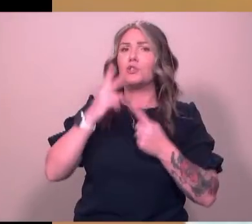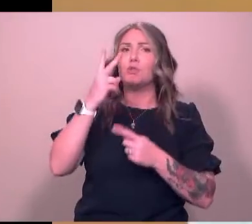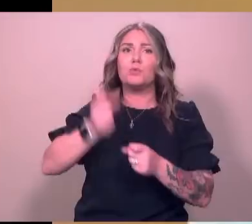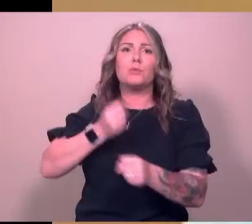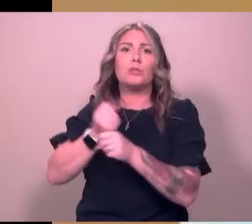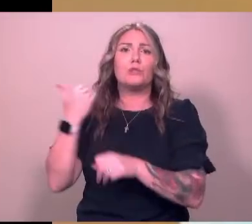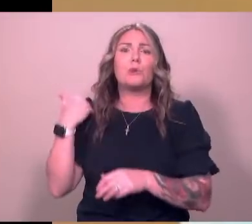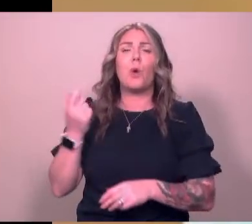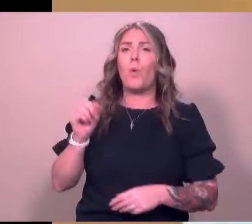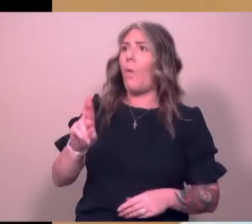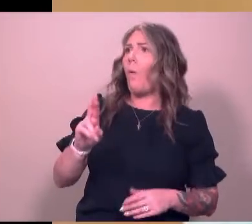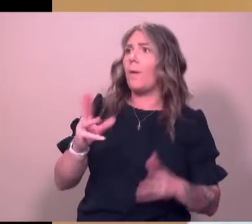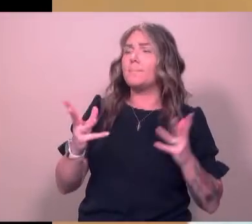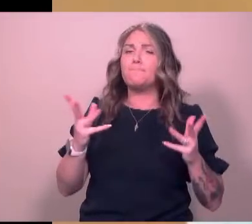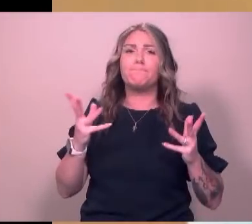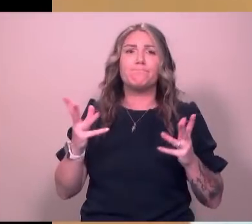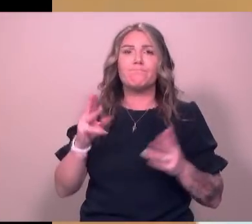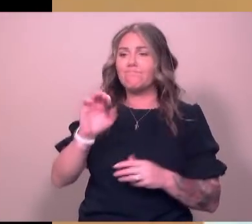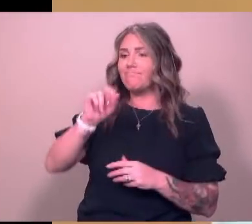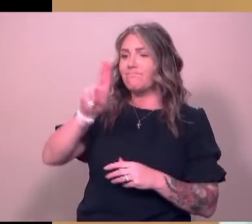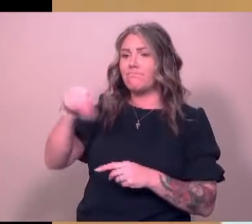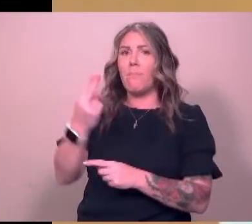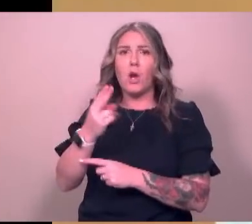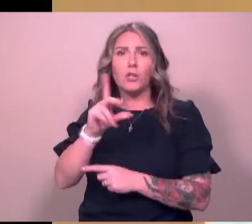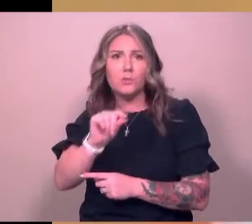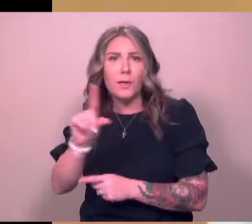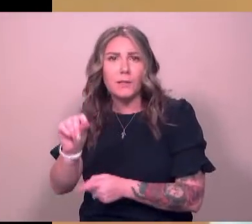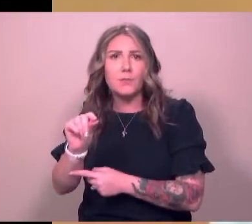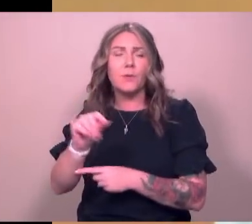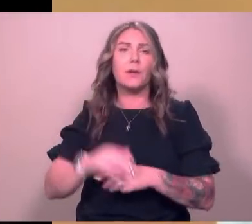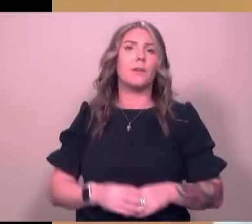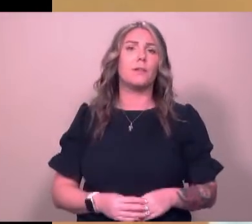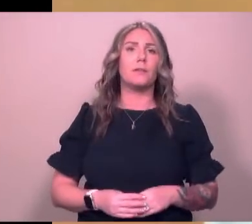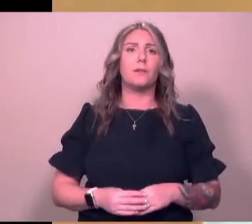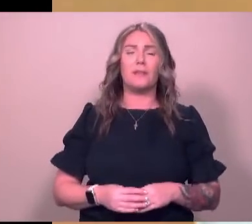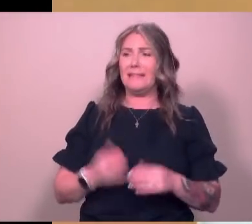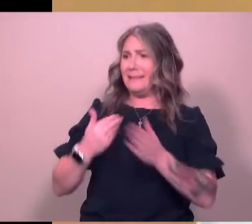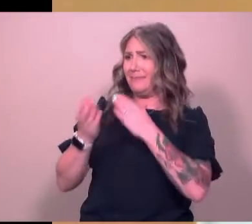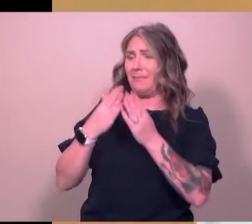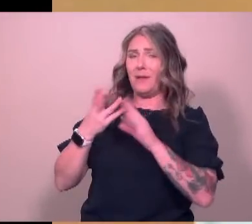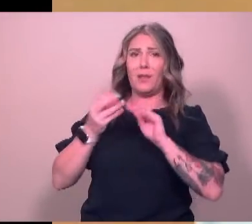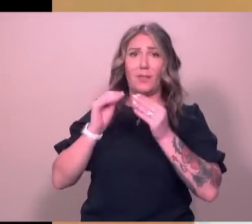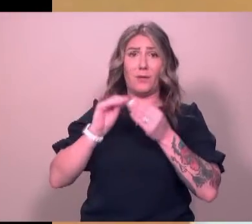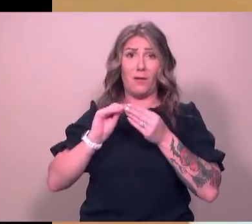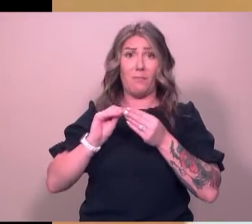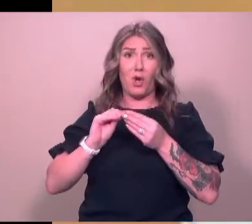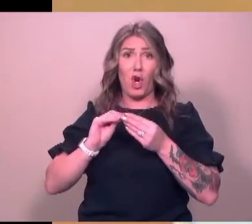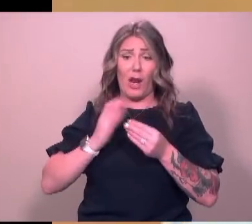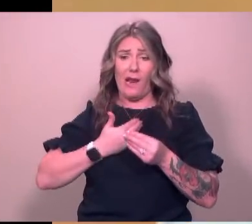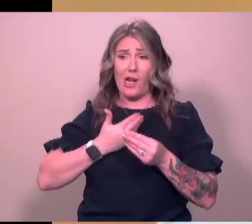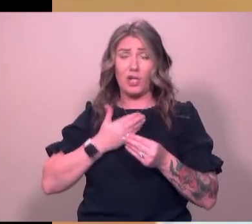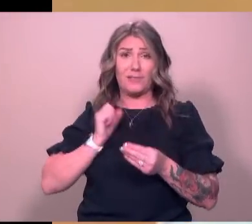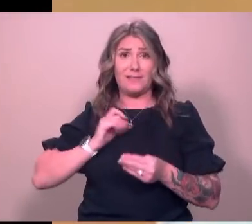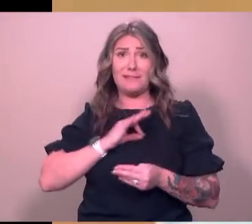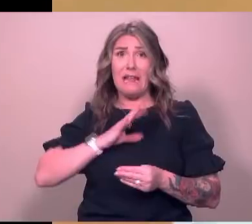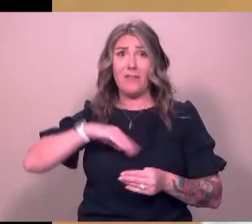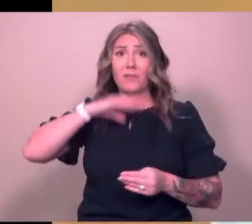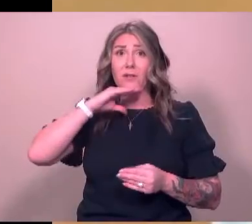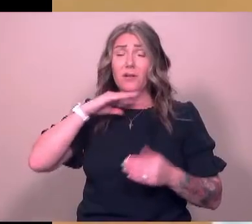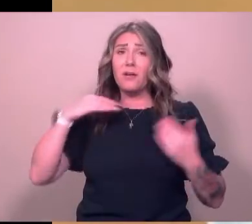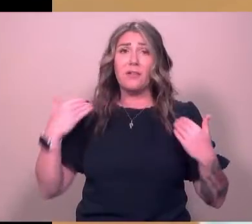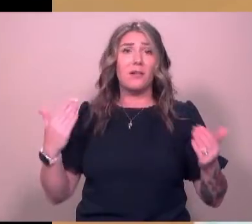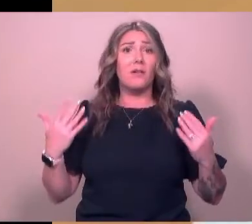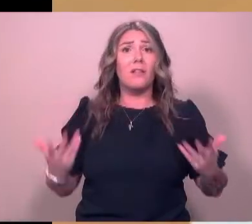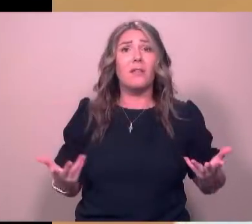ago or March 2020, regardless of the number, our staff have reached their limit. We